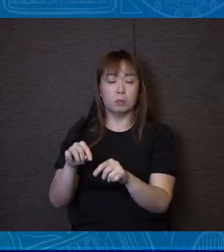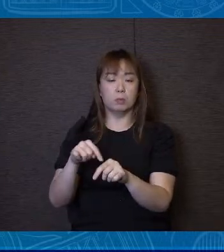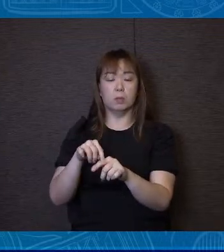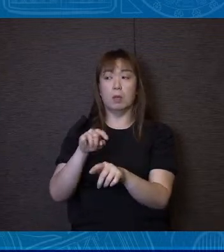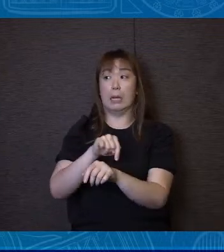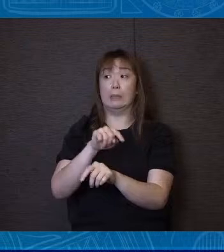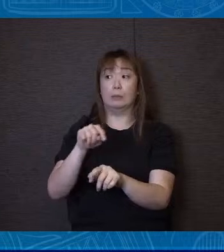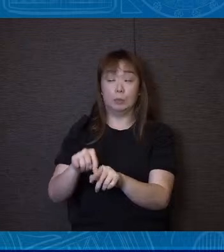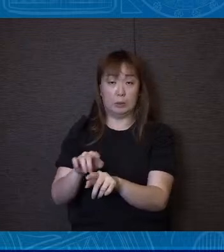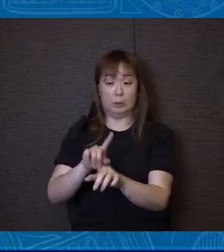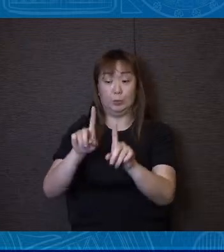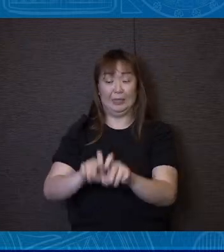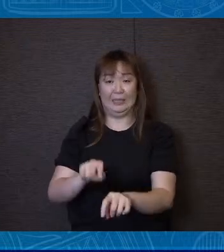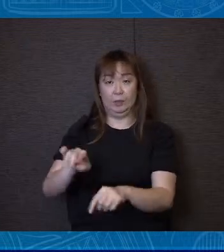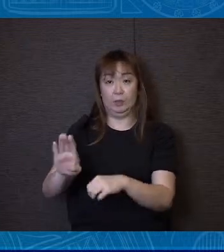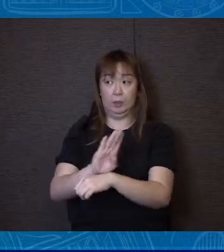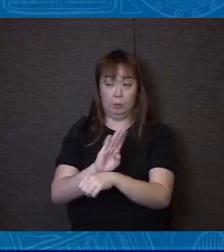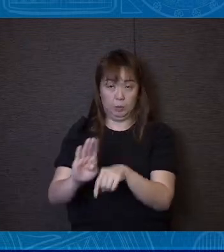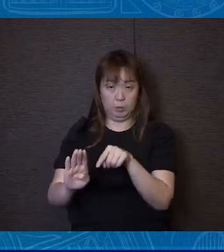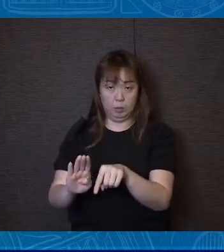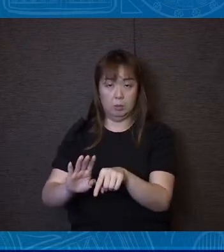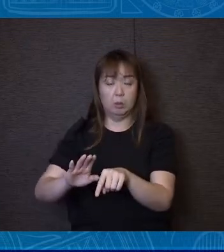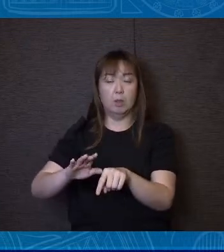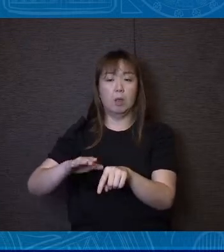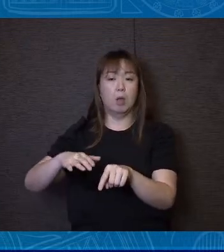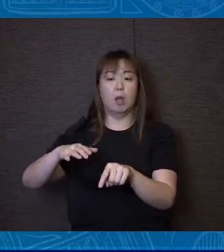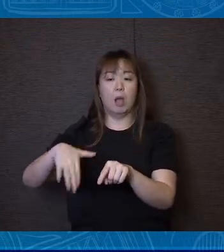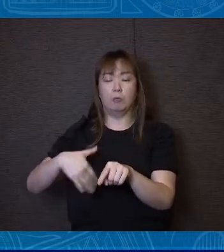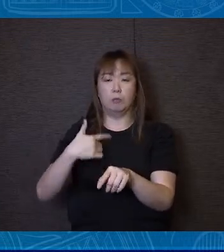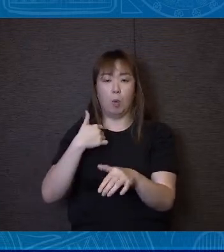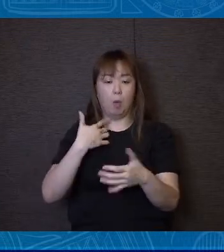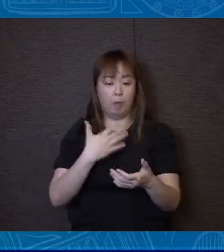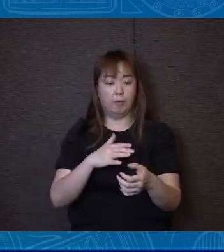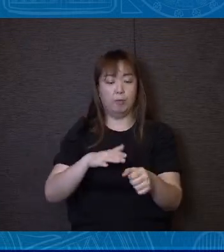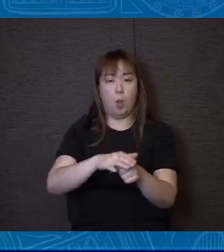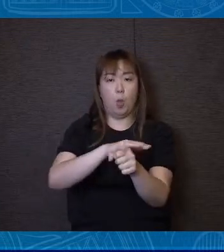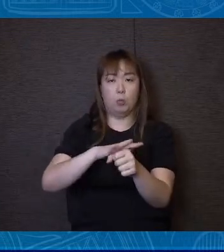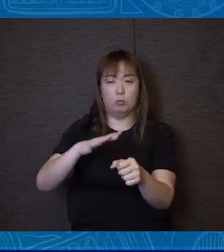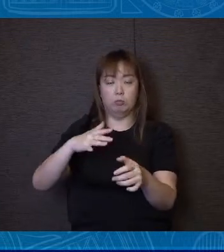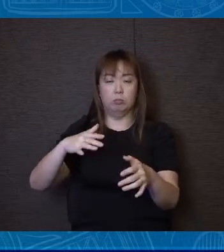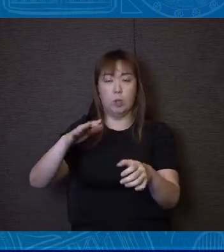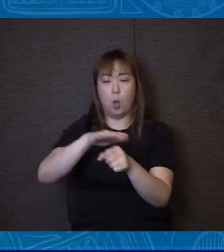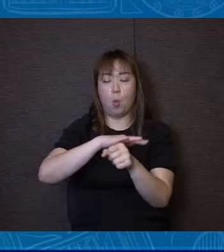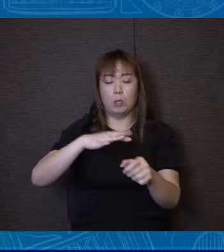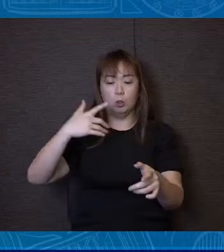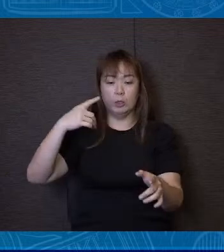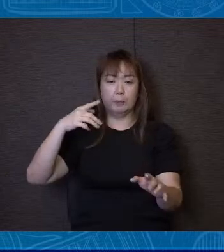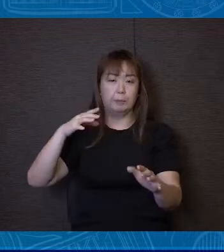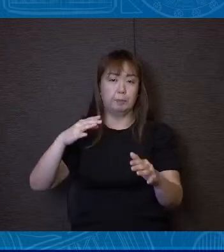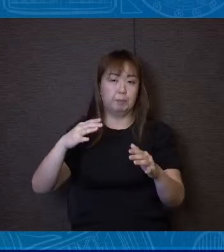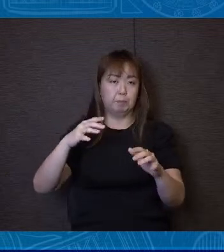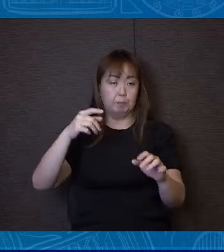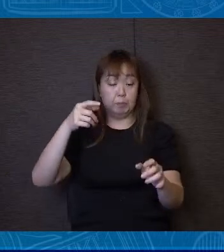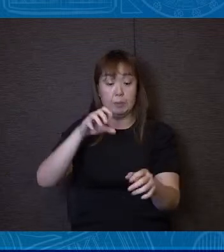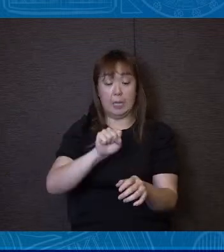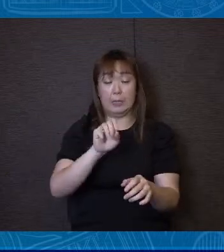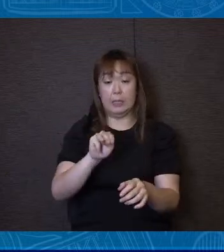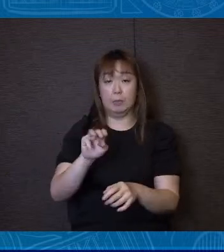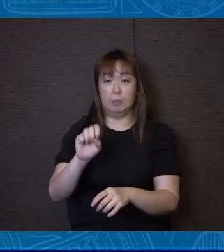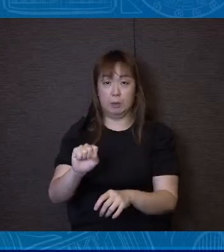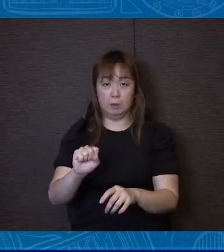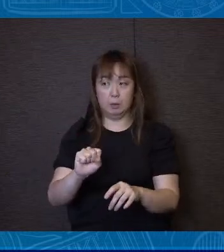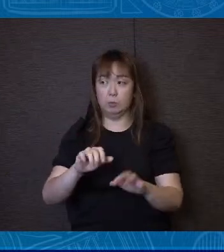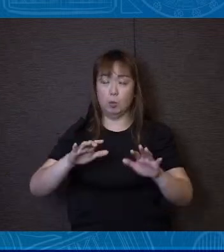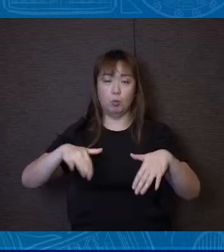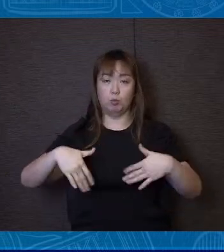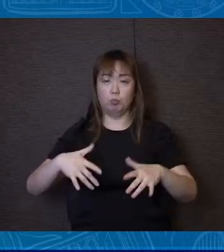And we're able to receive location-based SMS, but we haven't tried to run cell broadcast on